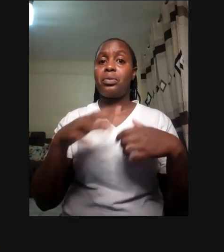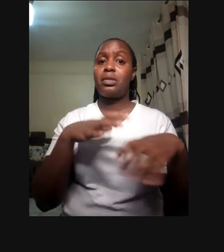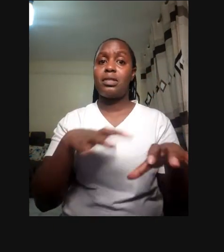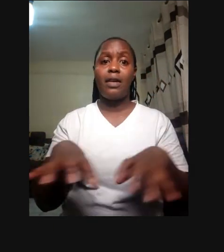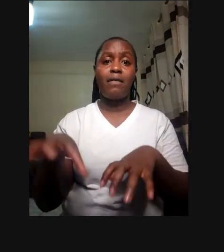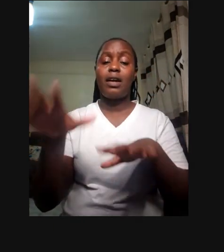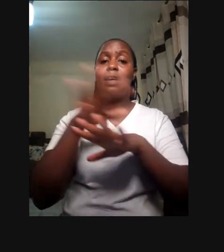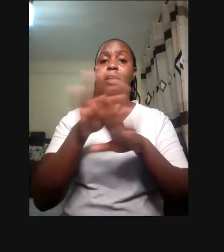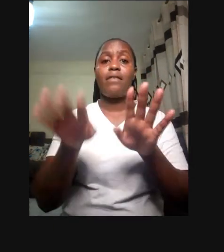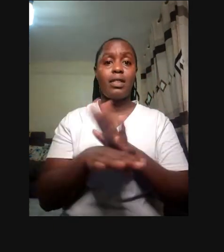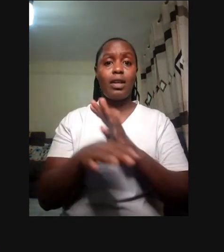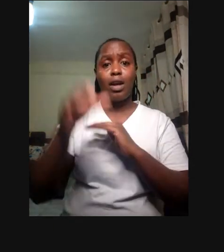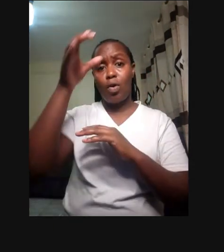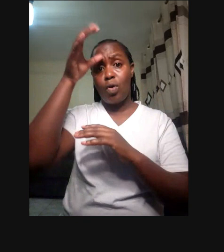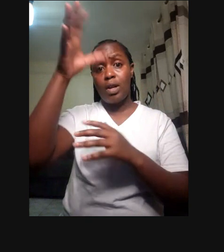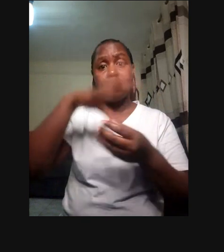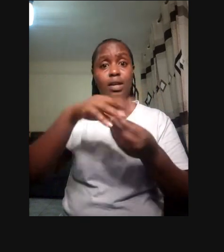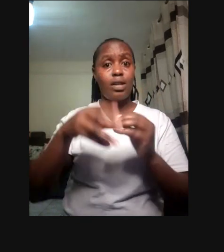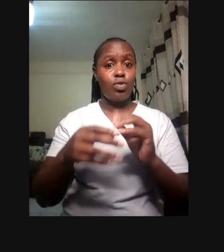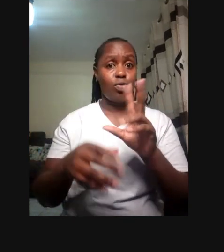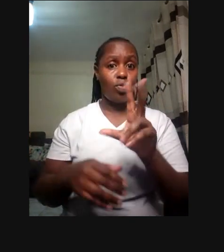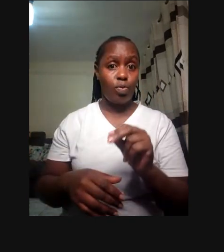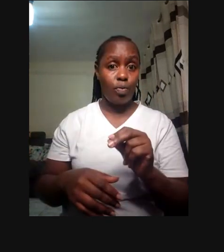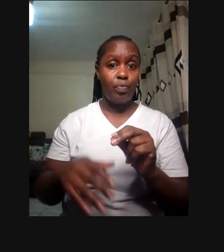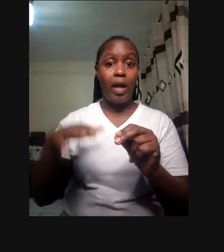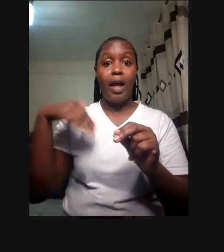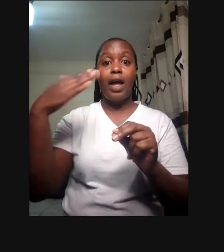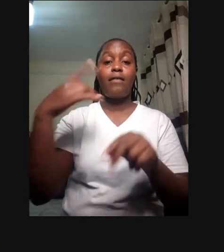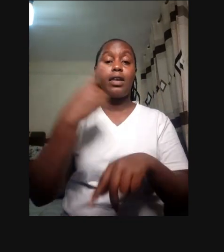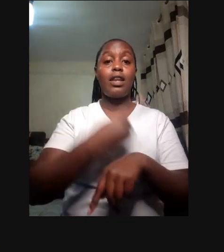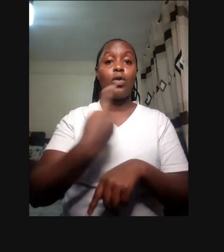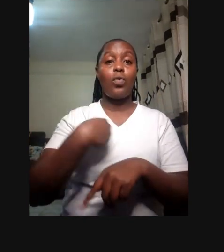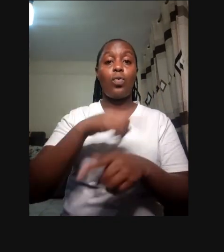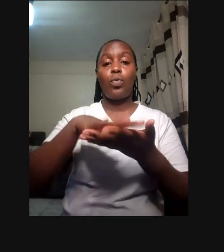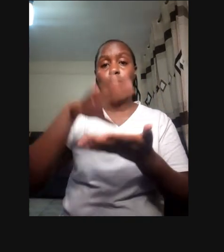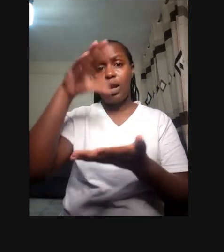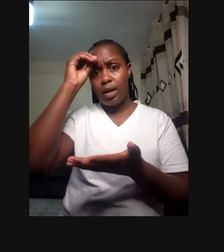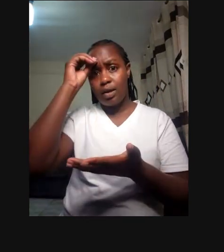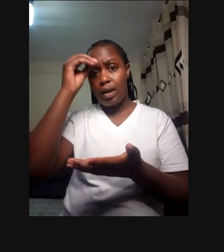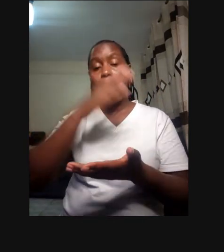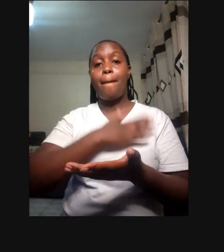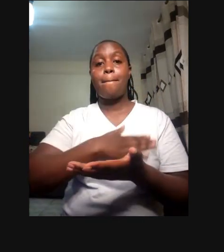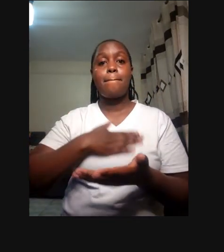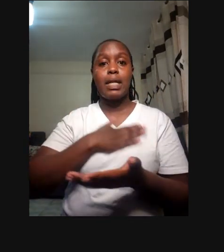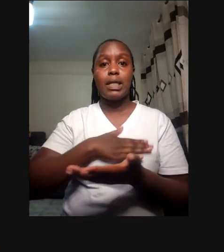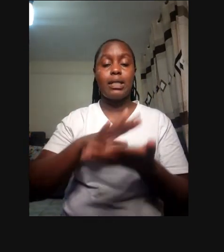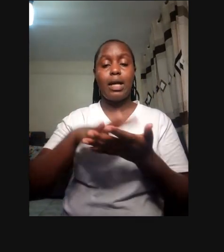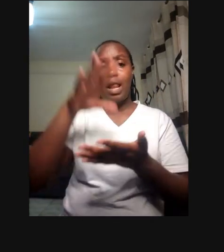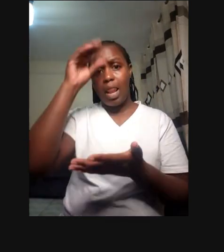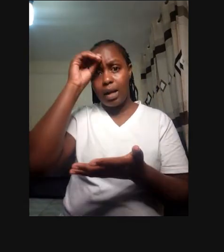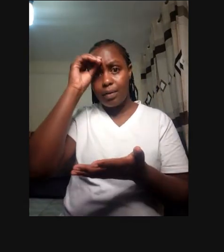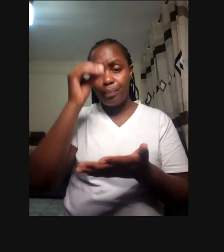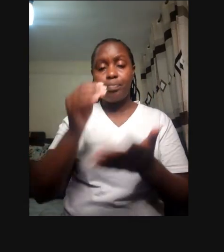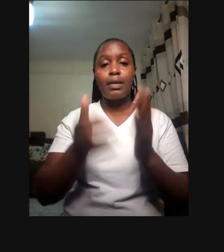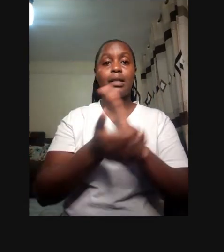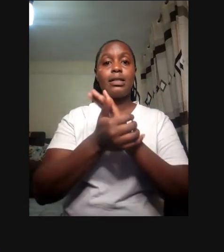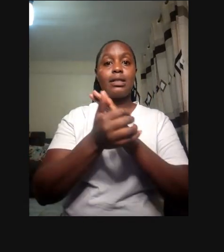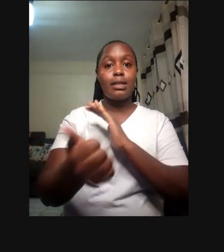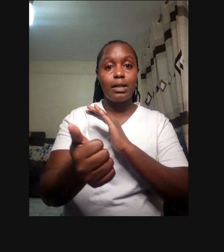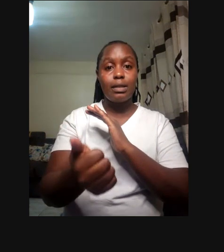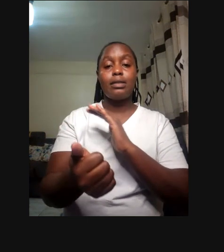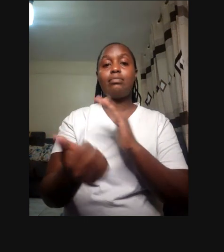creation. Every single day we are learning. So take the time to learn, upskill if you have to, and